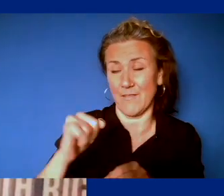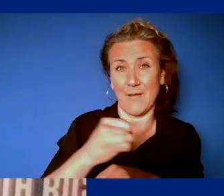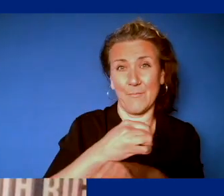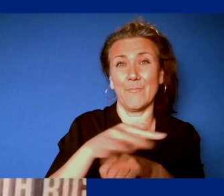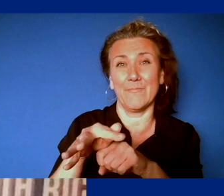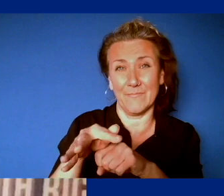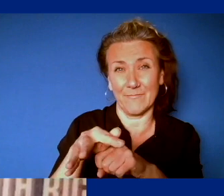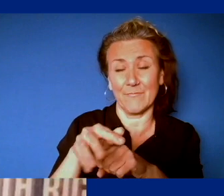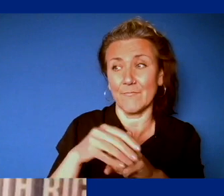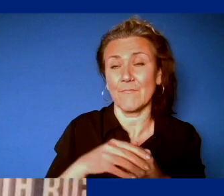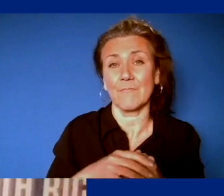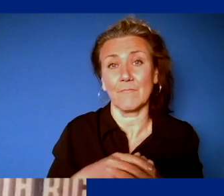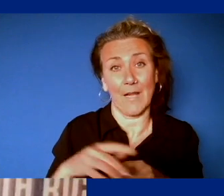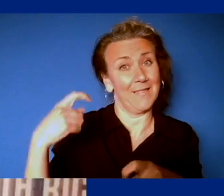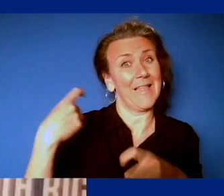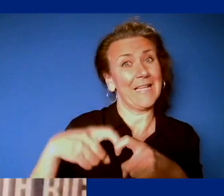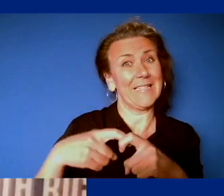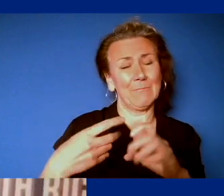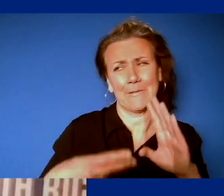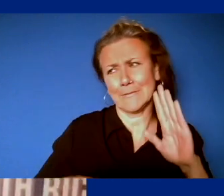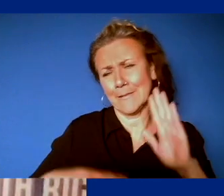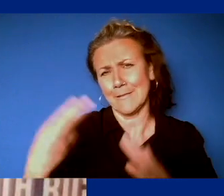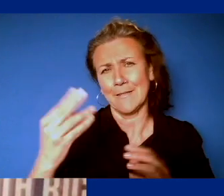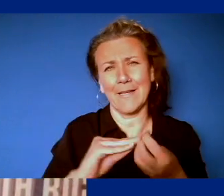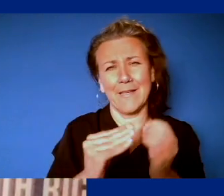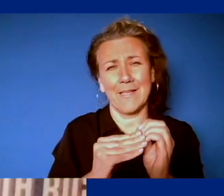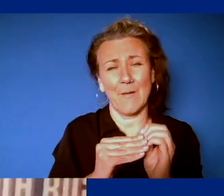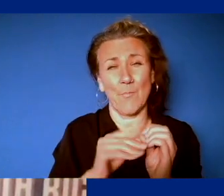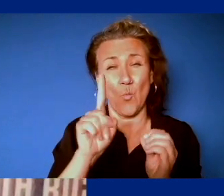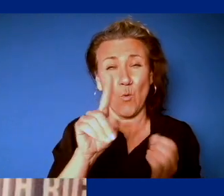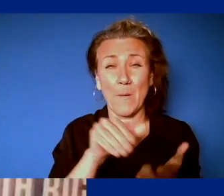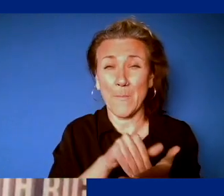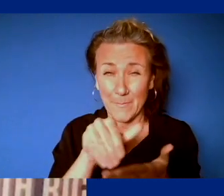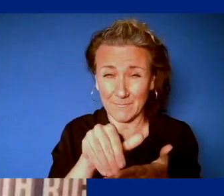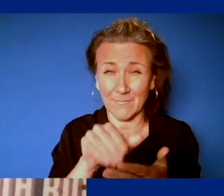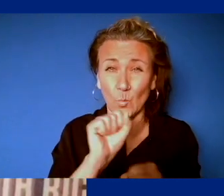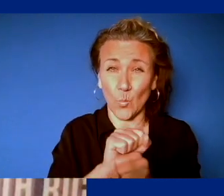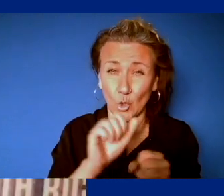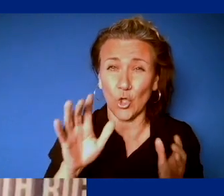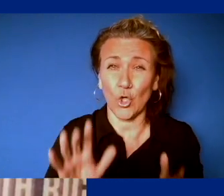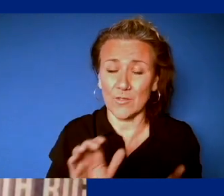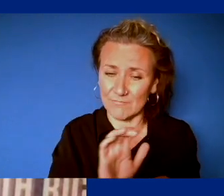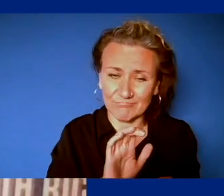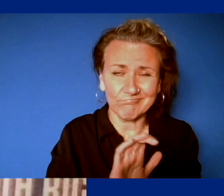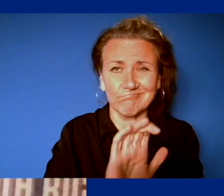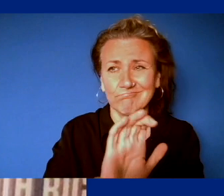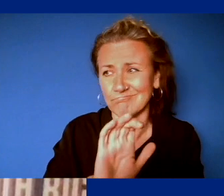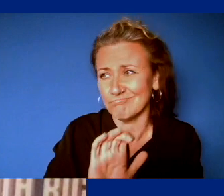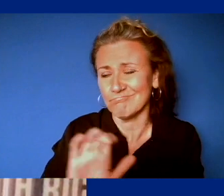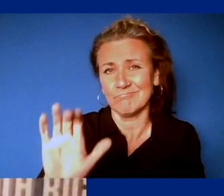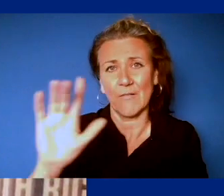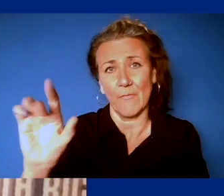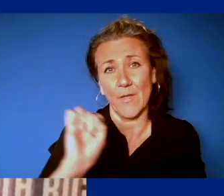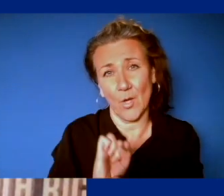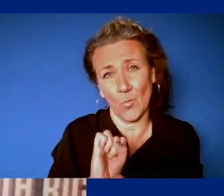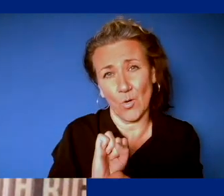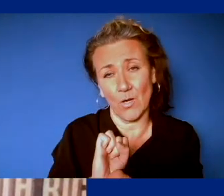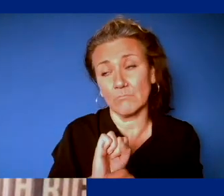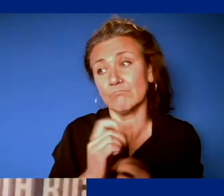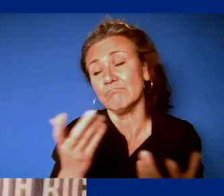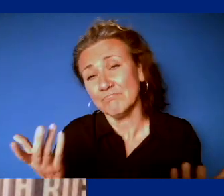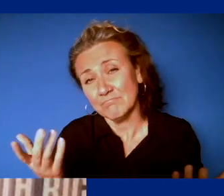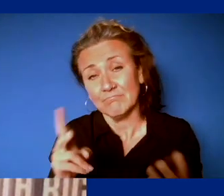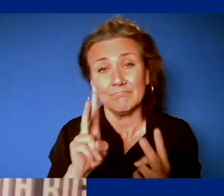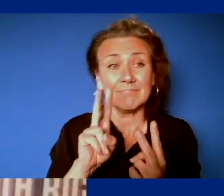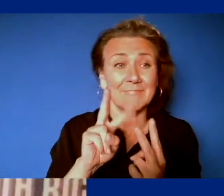this pandemic, and Latinas number more than 1 million of those women workers who've been pushed out of their